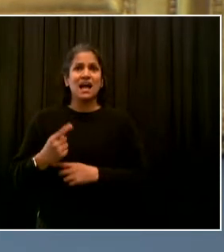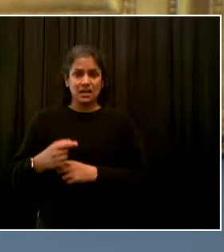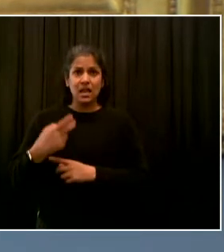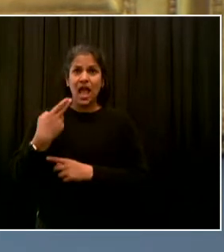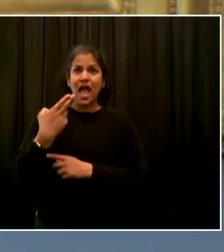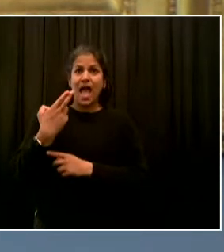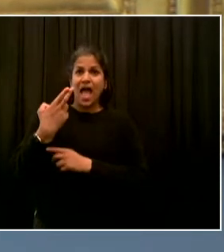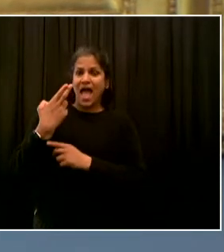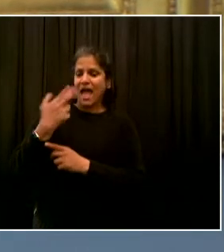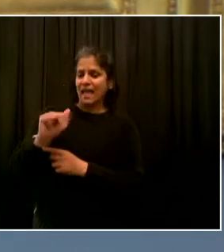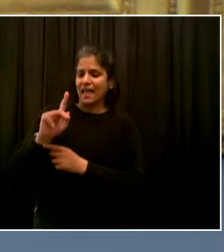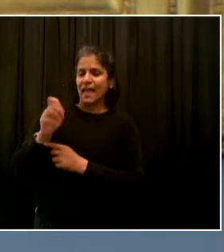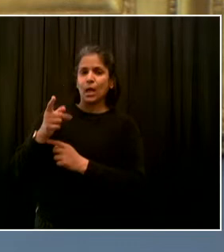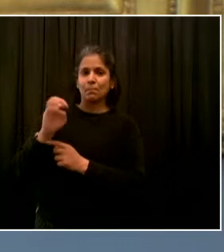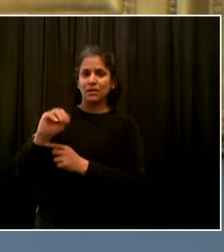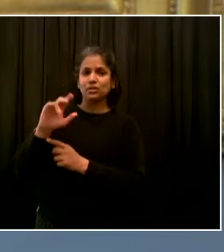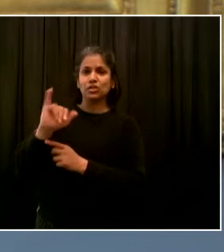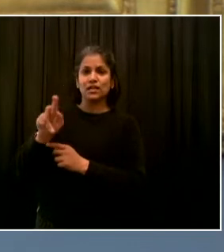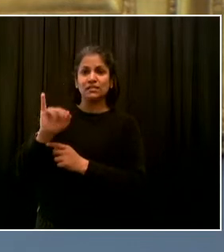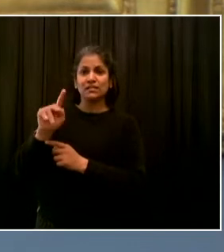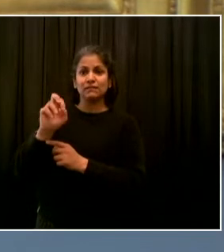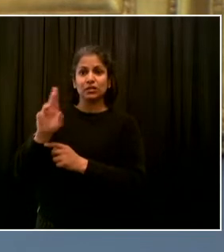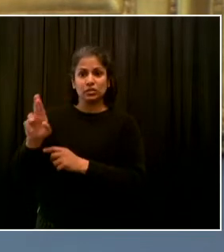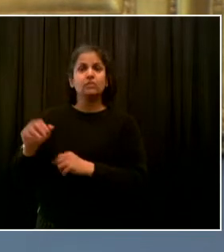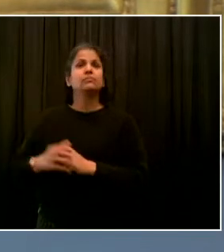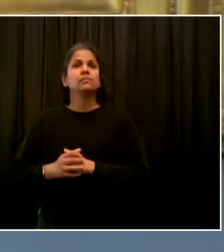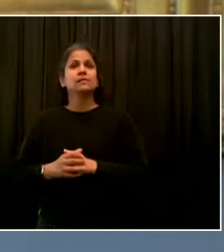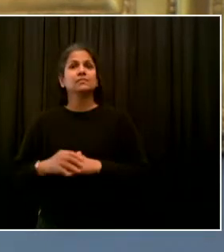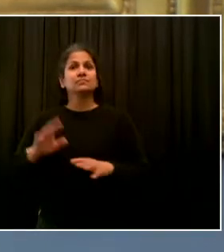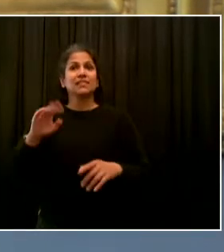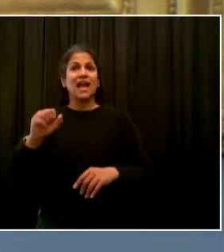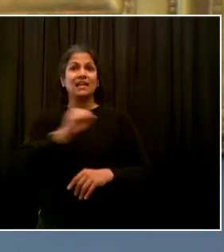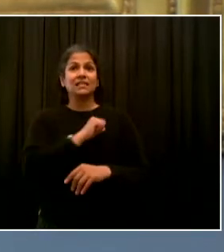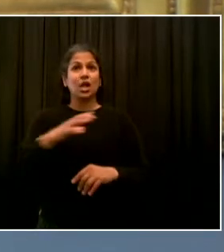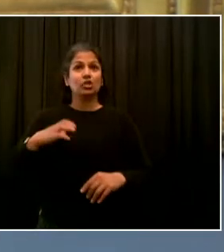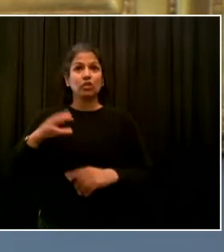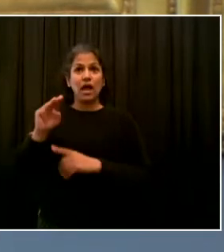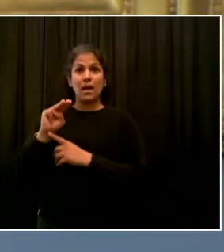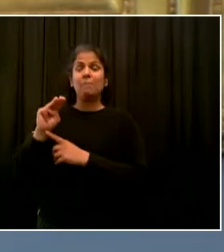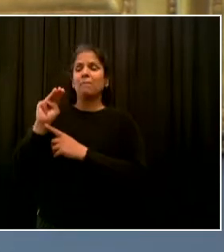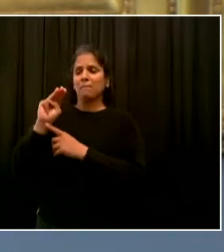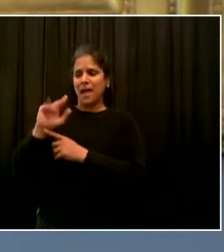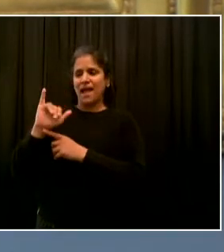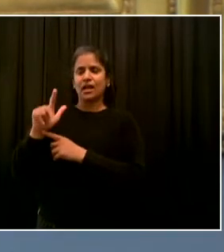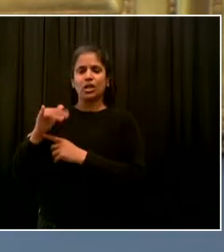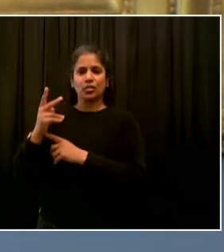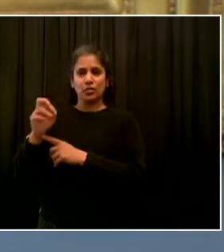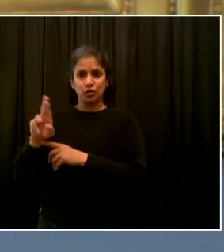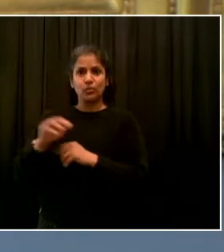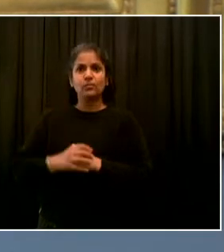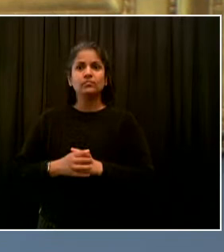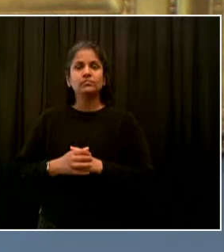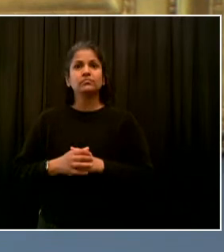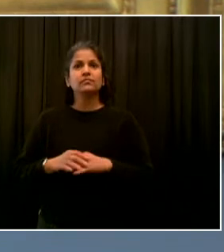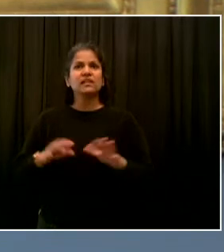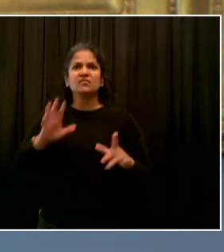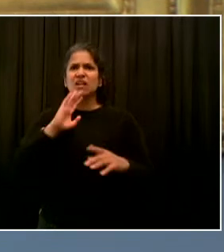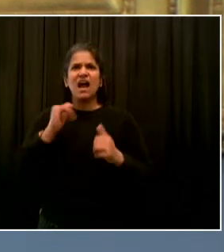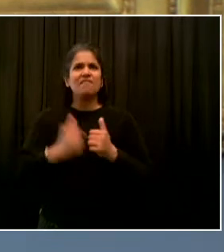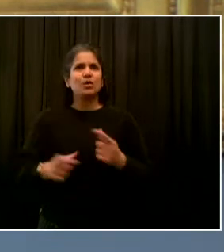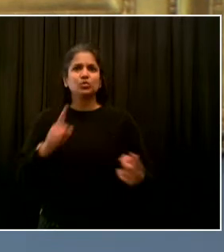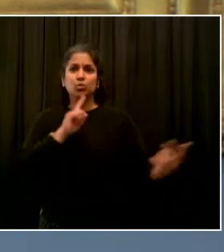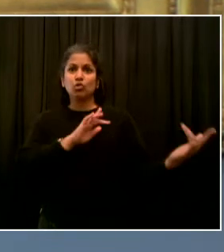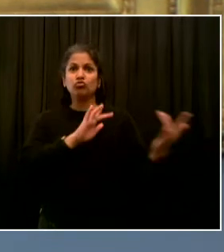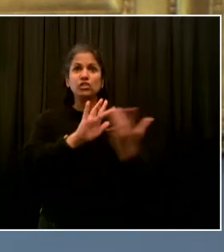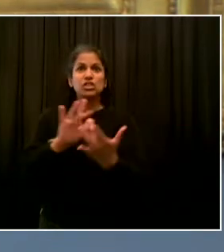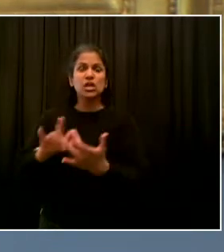member, Congressman Nadler, who we have communicated with a number of times. Every time we reached out to Congressman Nadler